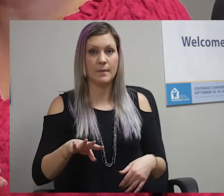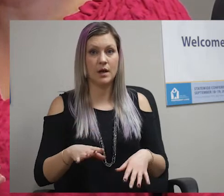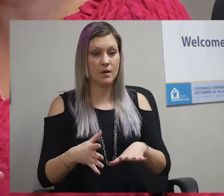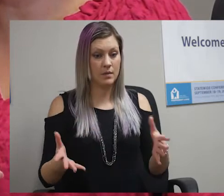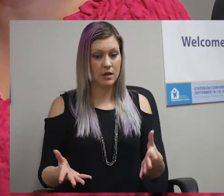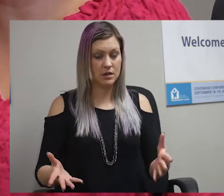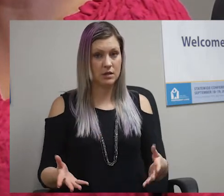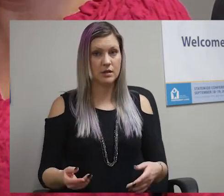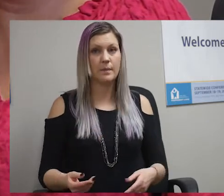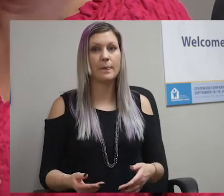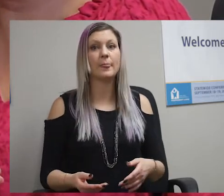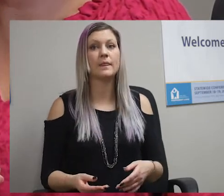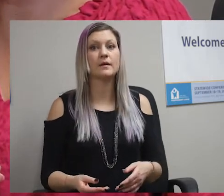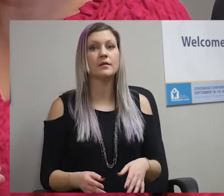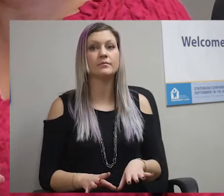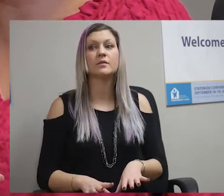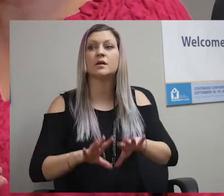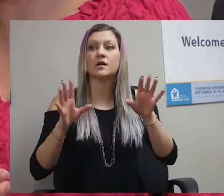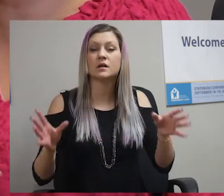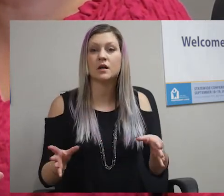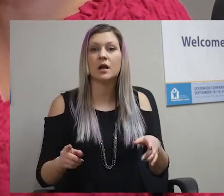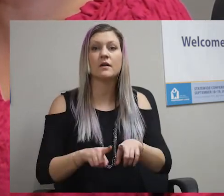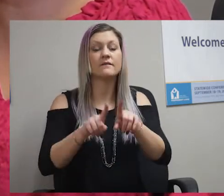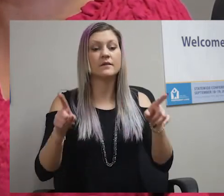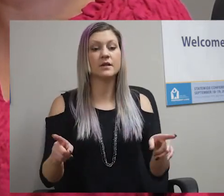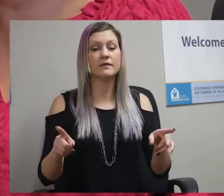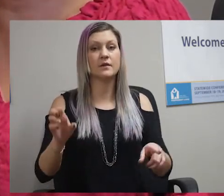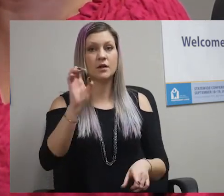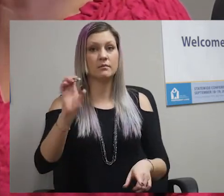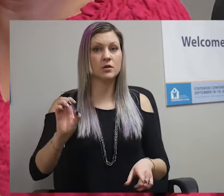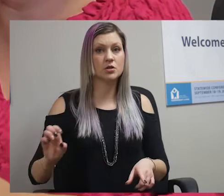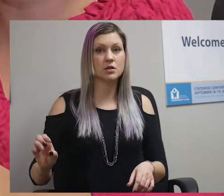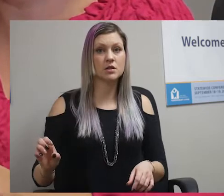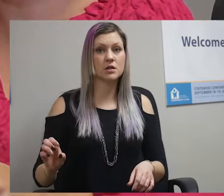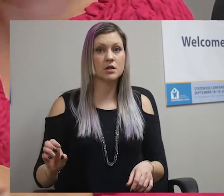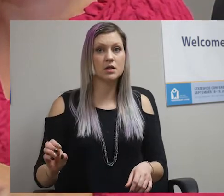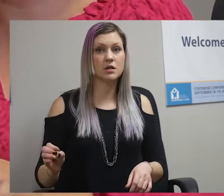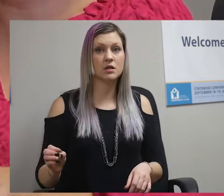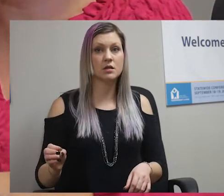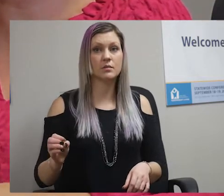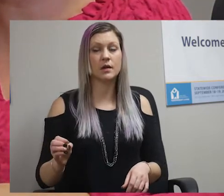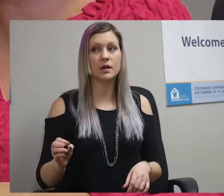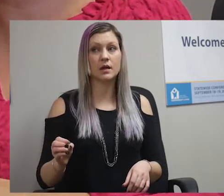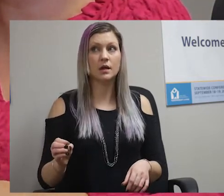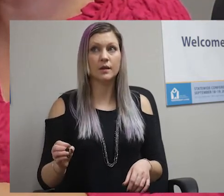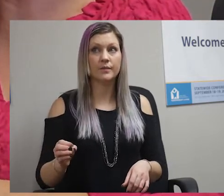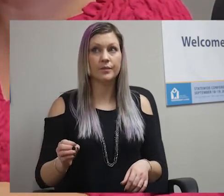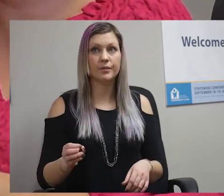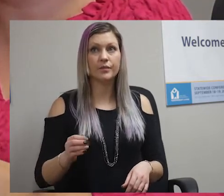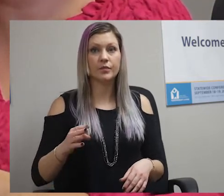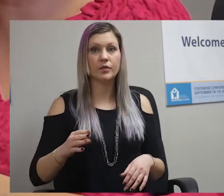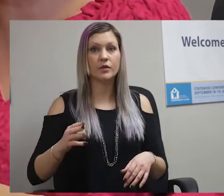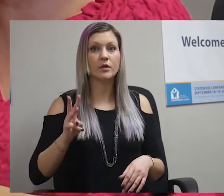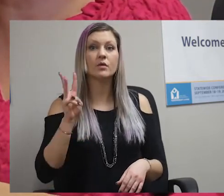When emergencies happen, and it could be anything. It could be the power going out. It could be there's a heavy thunderstorm,